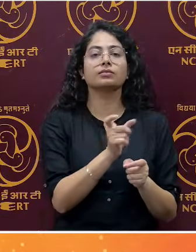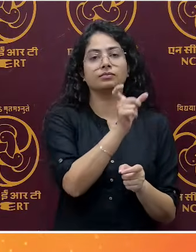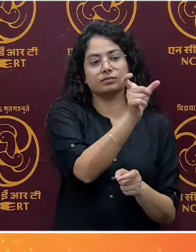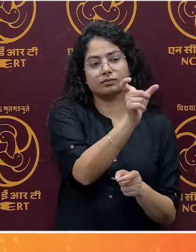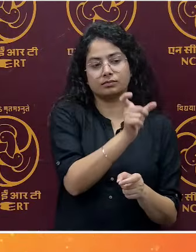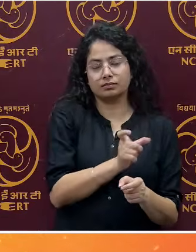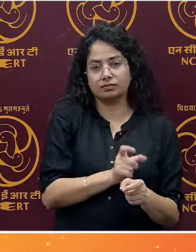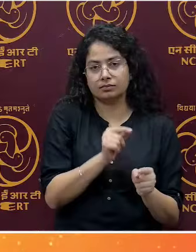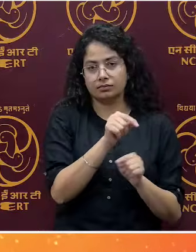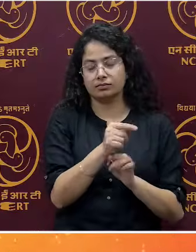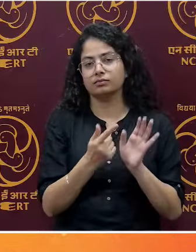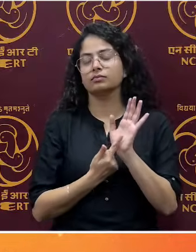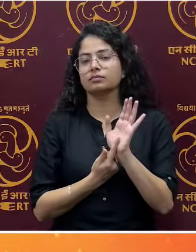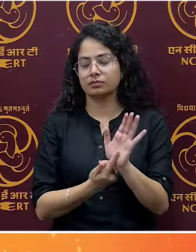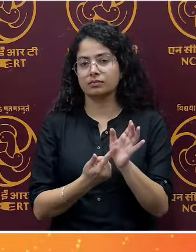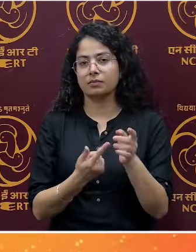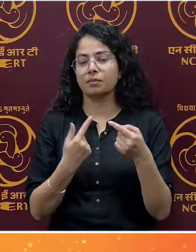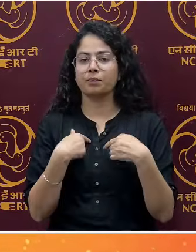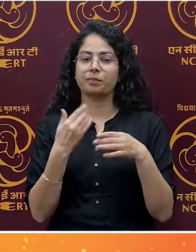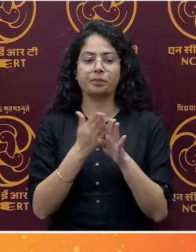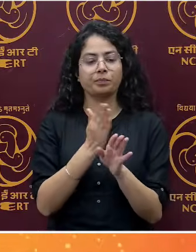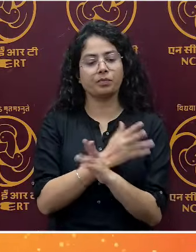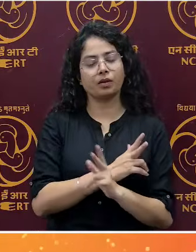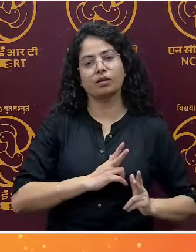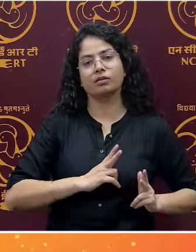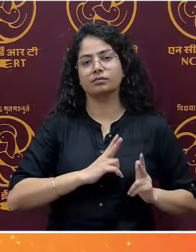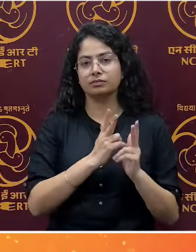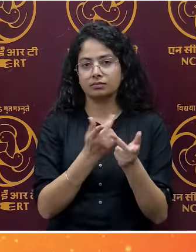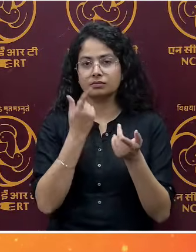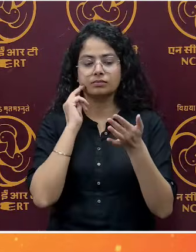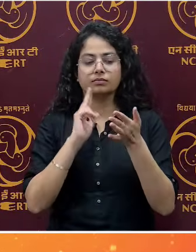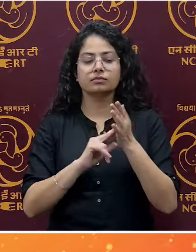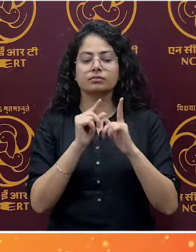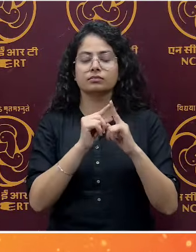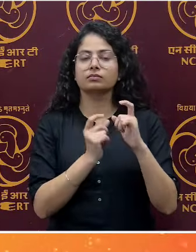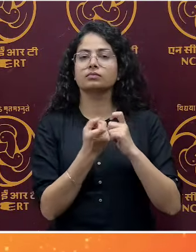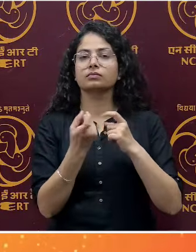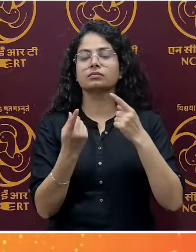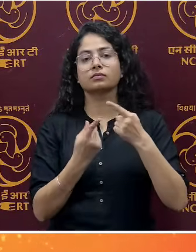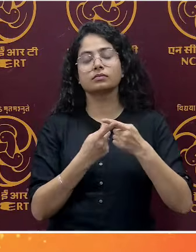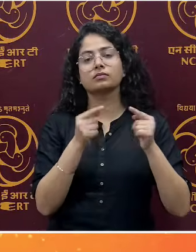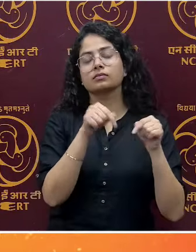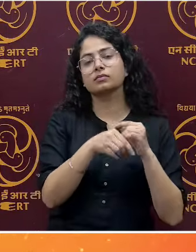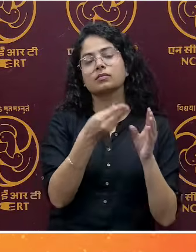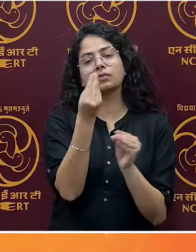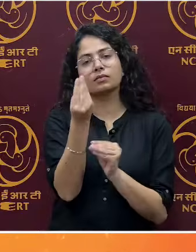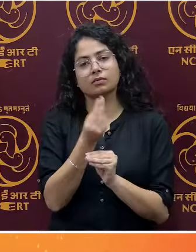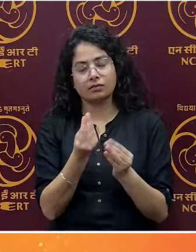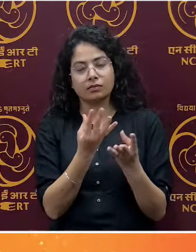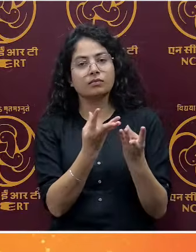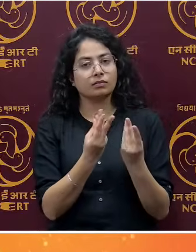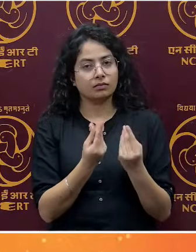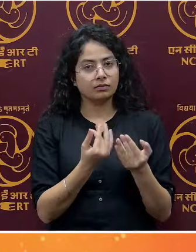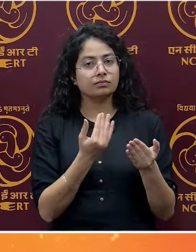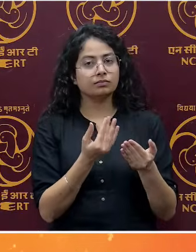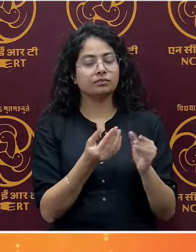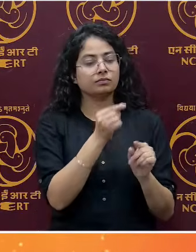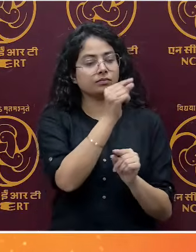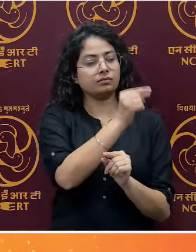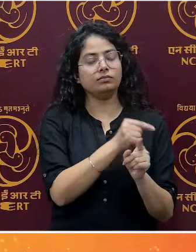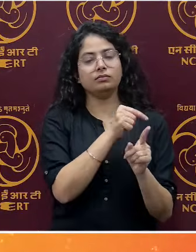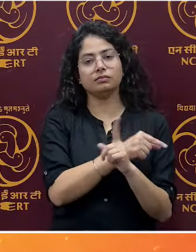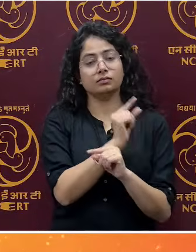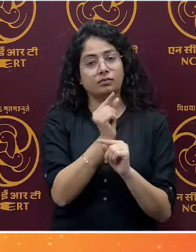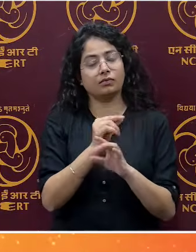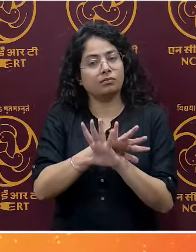in Python, which I already told that input function is used to take some amount from the user. So all